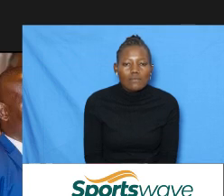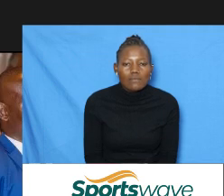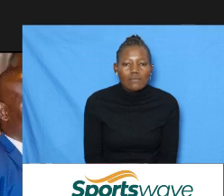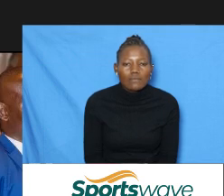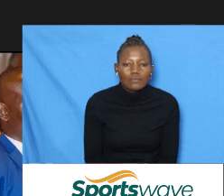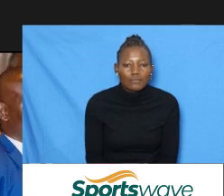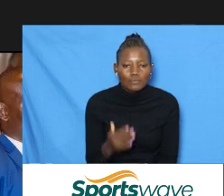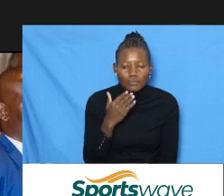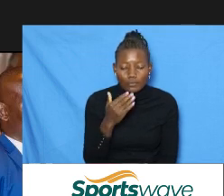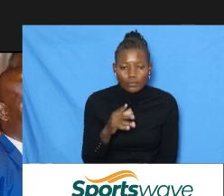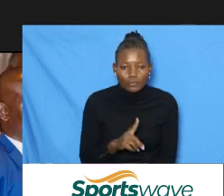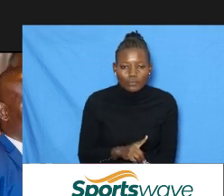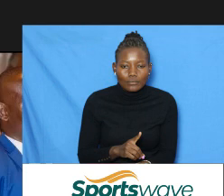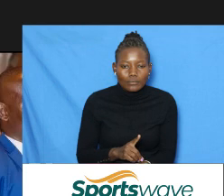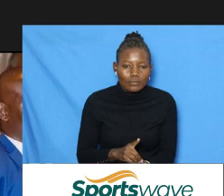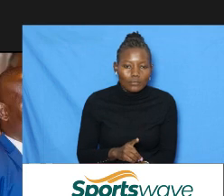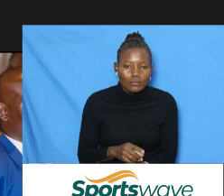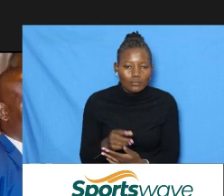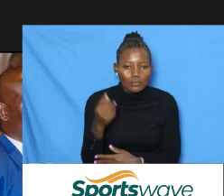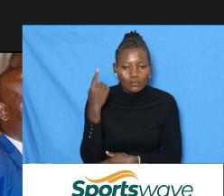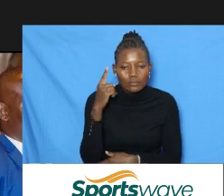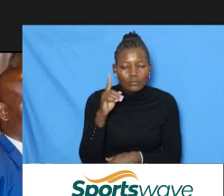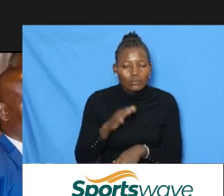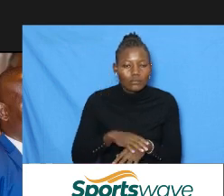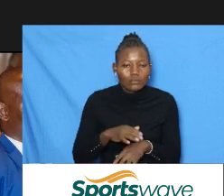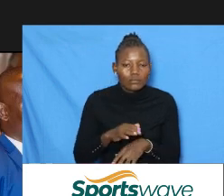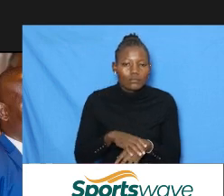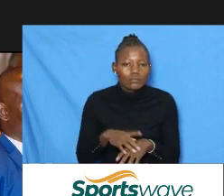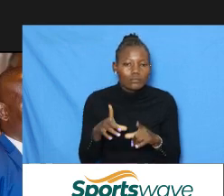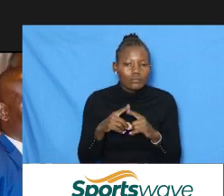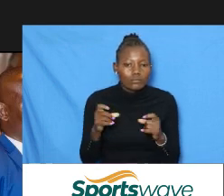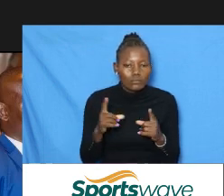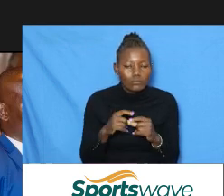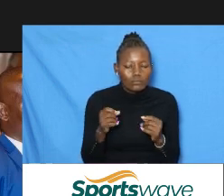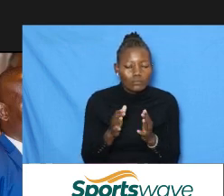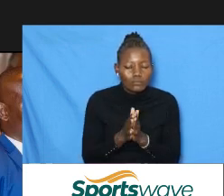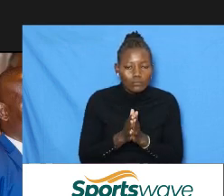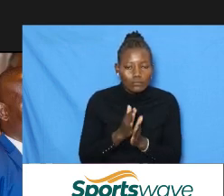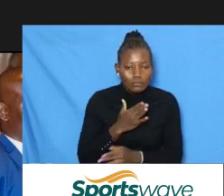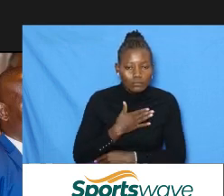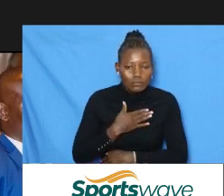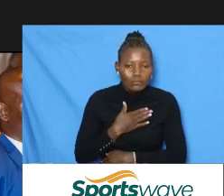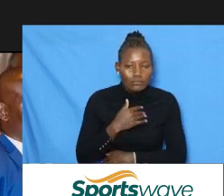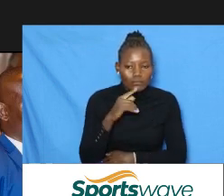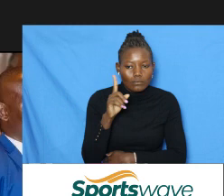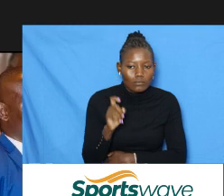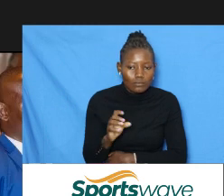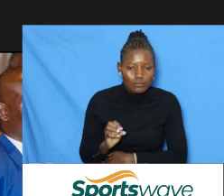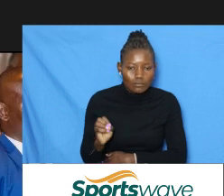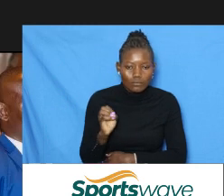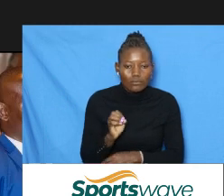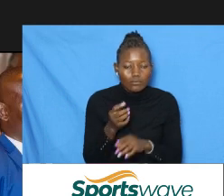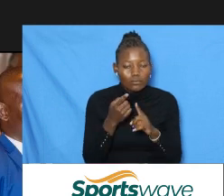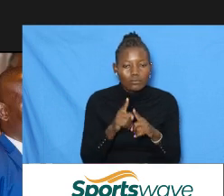Yeah, thanks, Dr. For the wonderful presentation. Mine isn't a question per se,